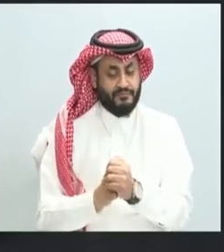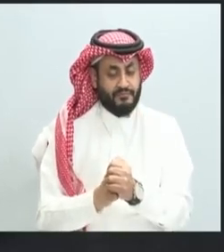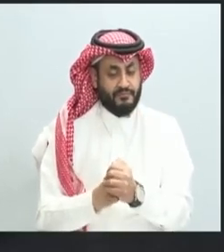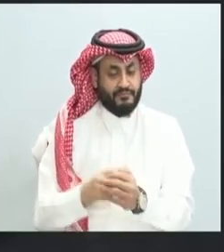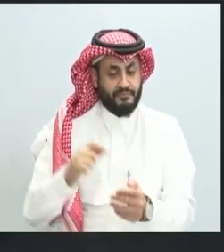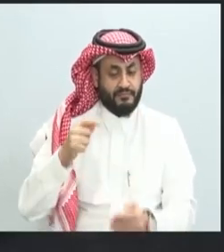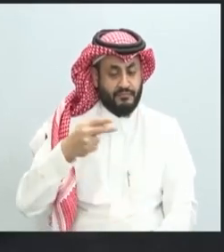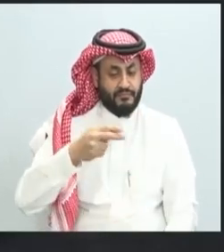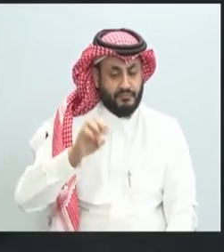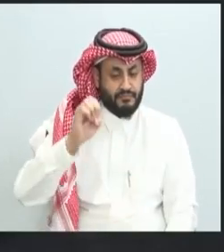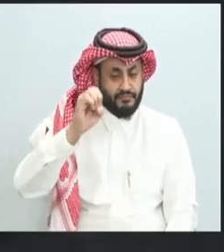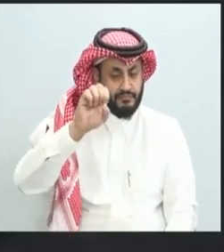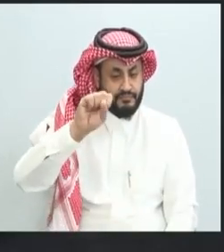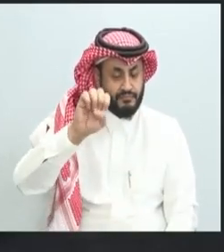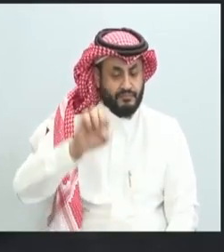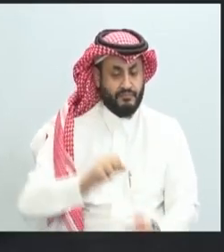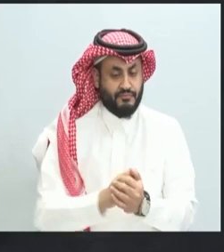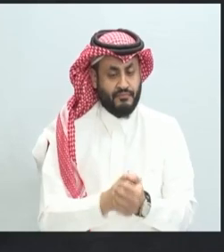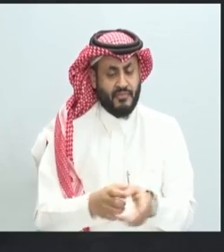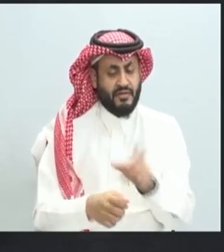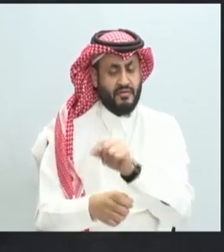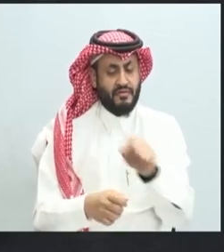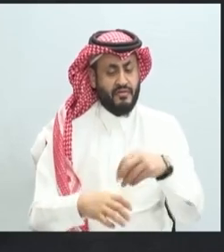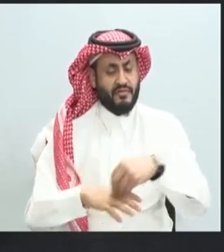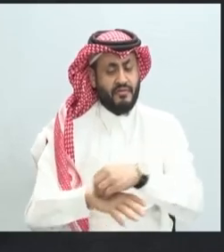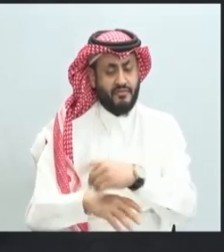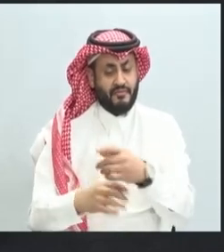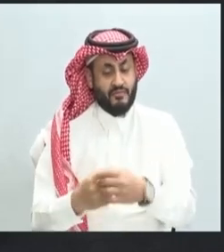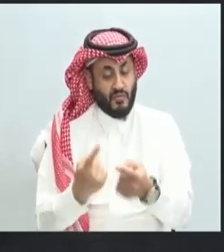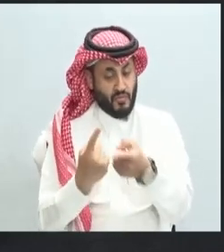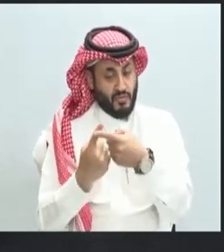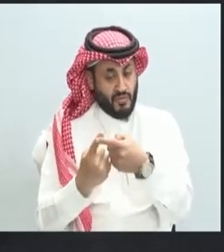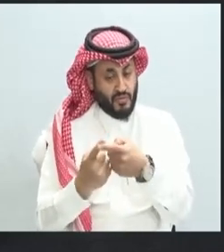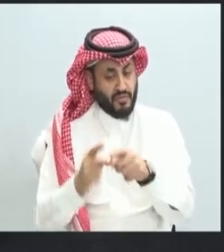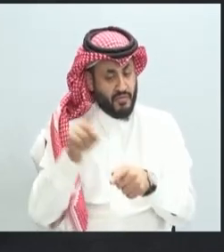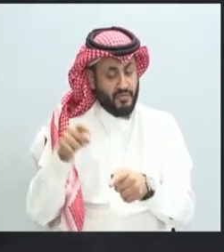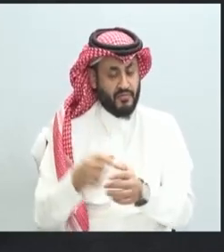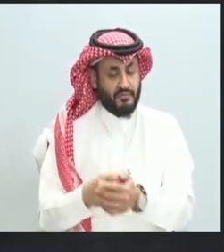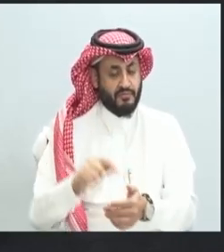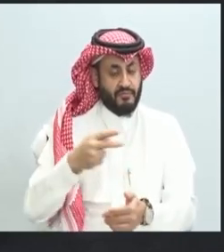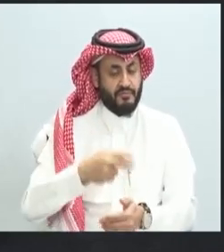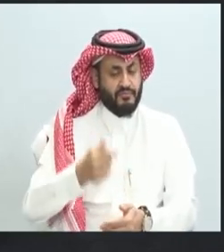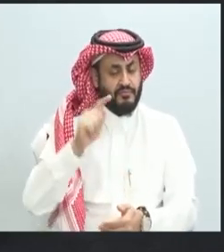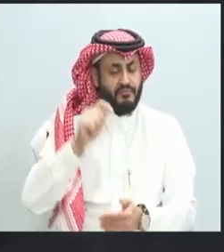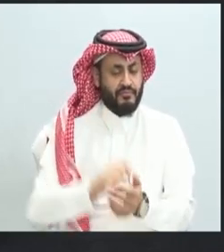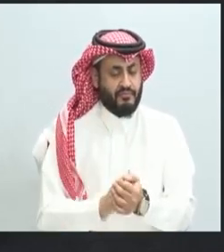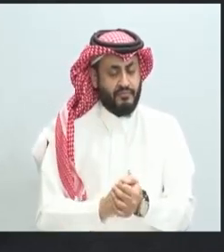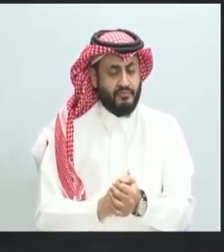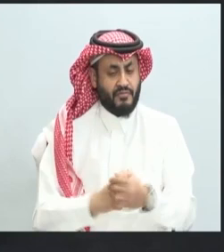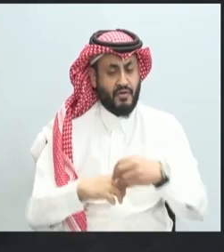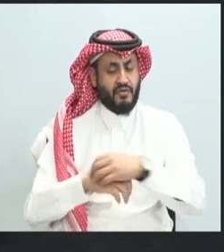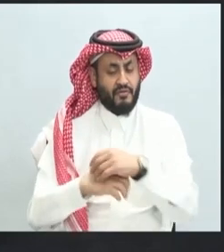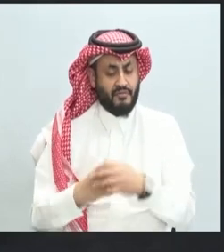said, what are those? The same goes here. When I ask, what's that? It's a